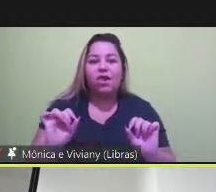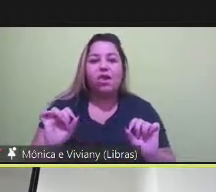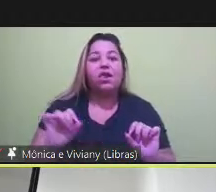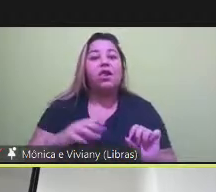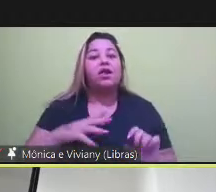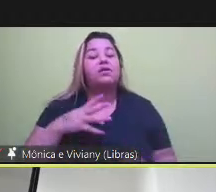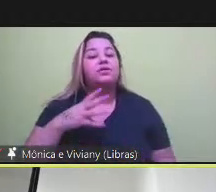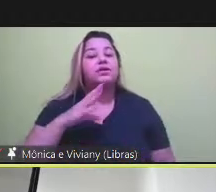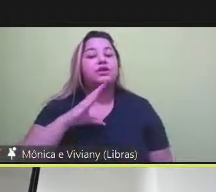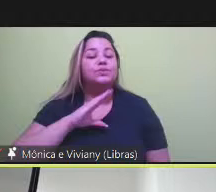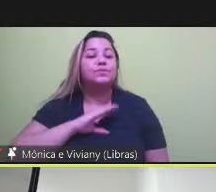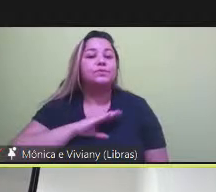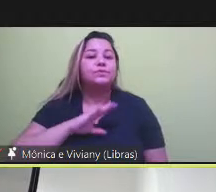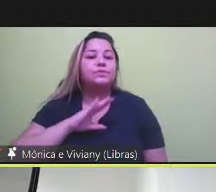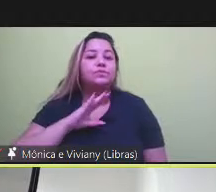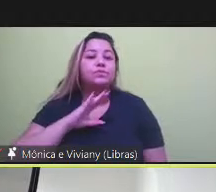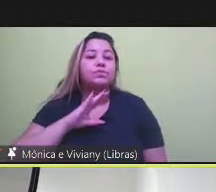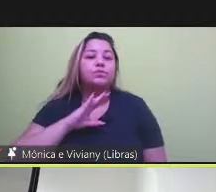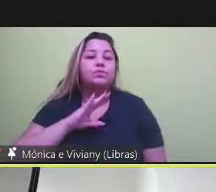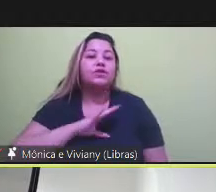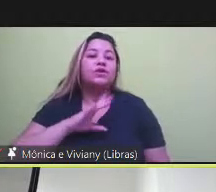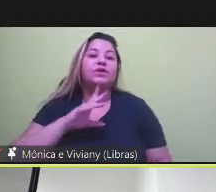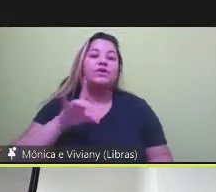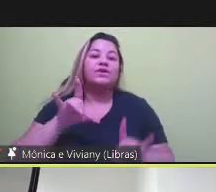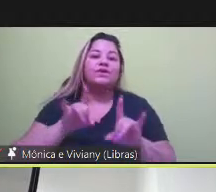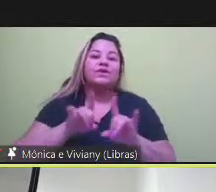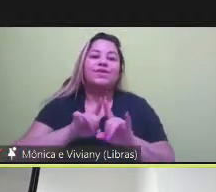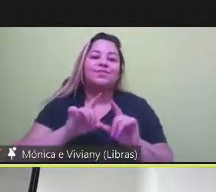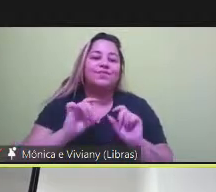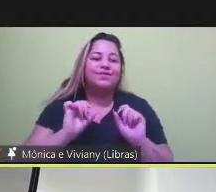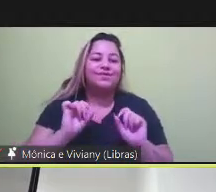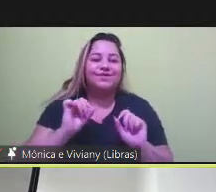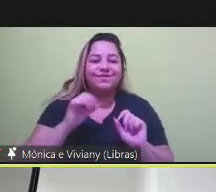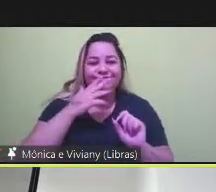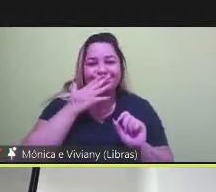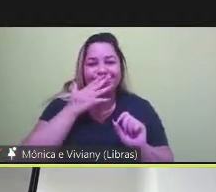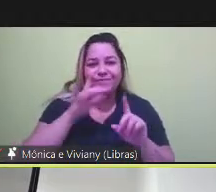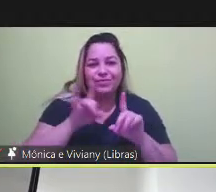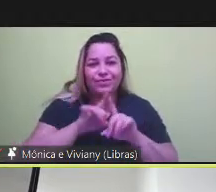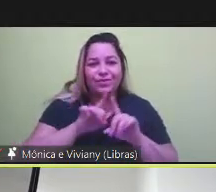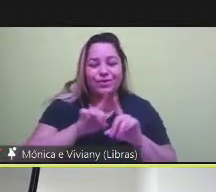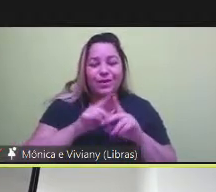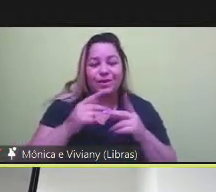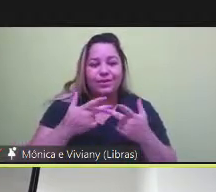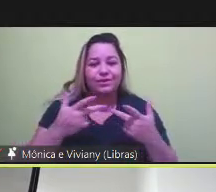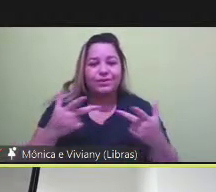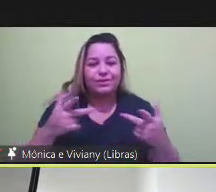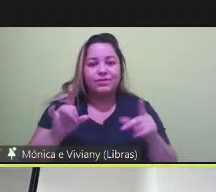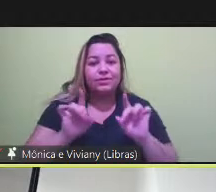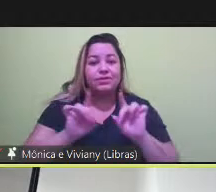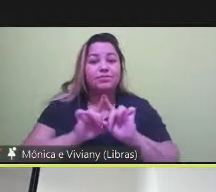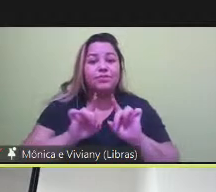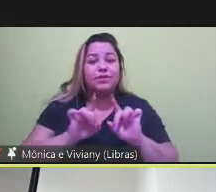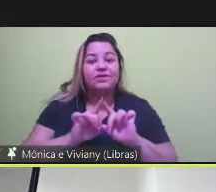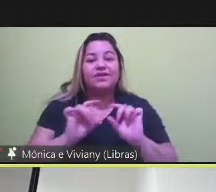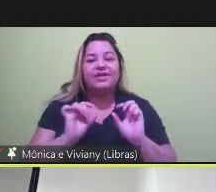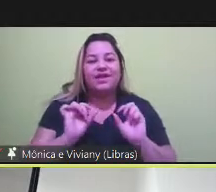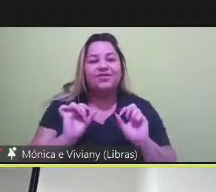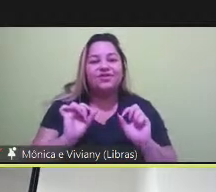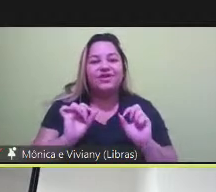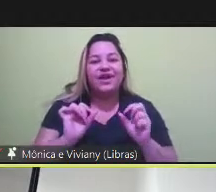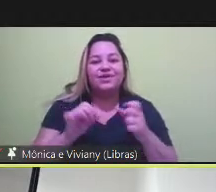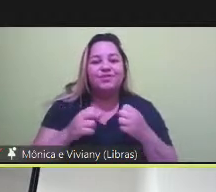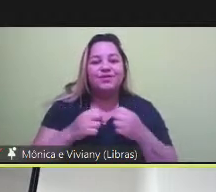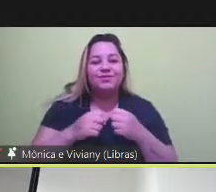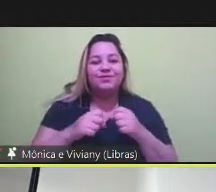15%, around 15%. So that was the decrease that took place in the sales of these drinks